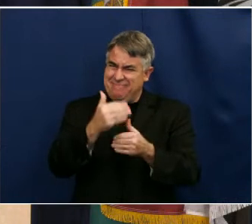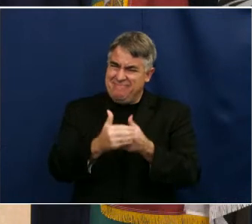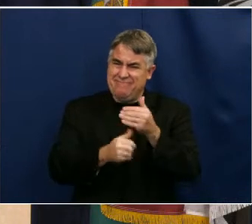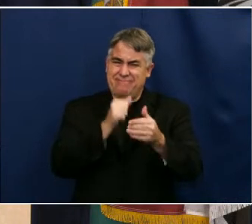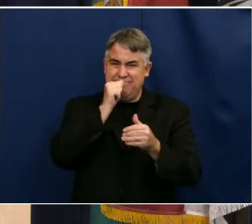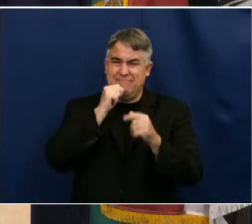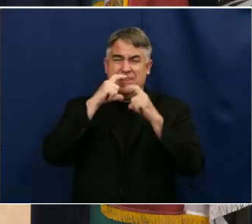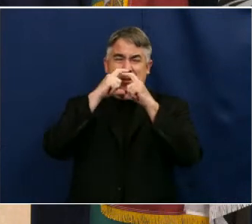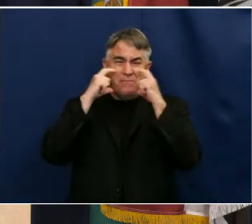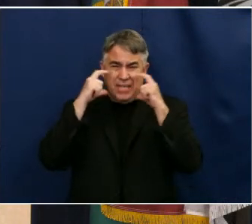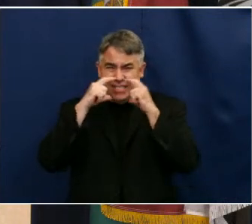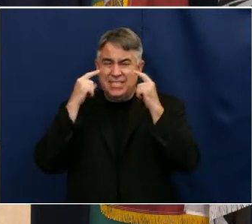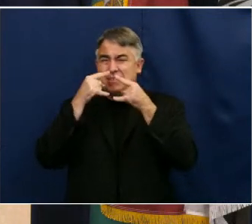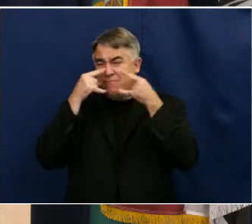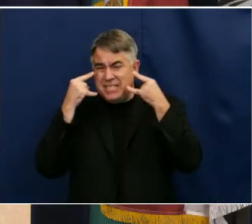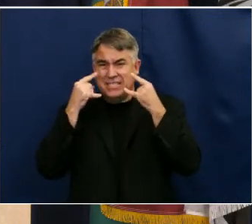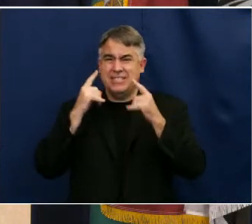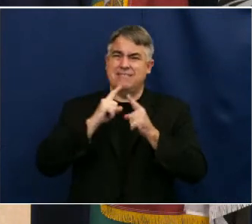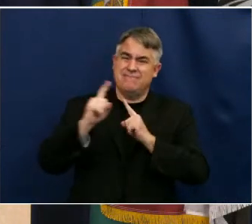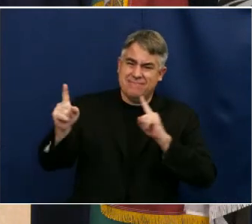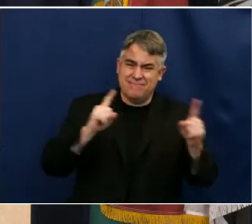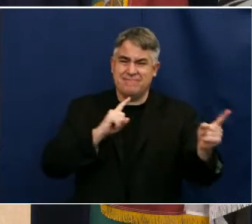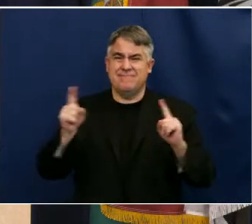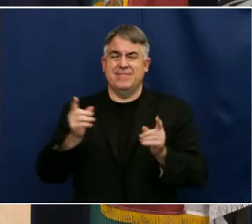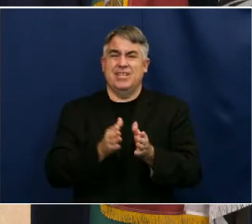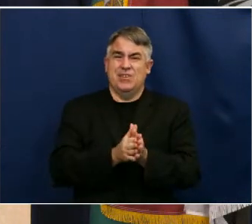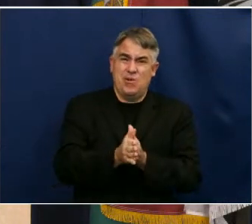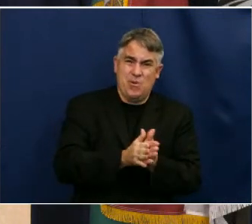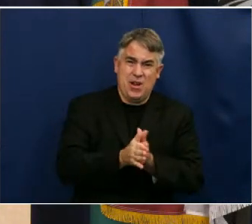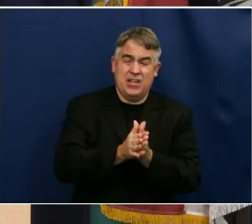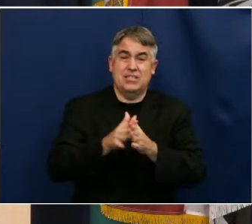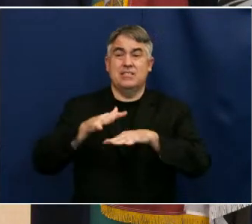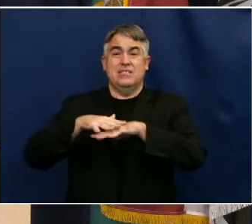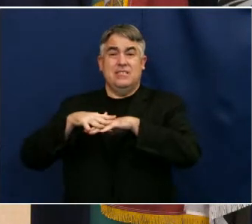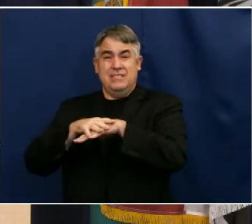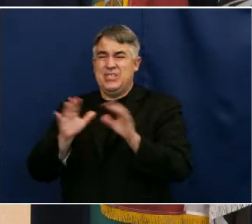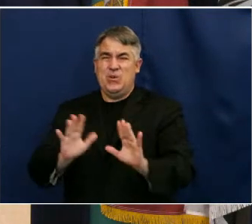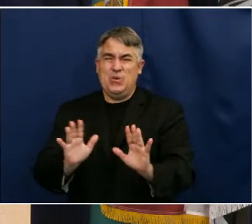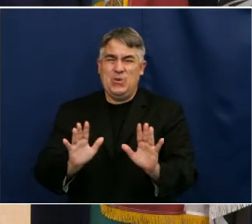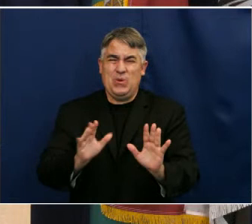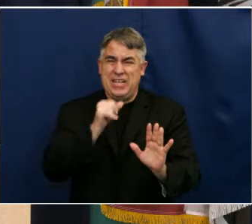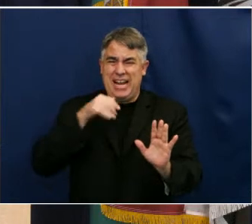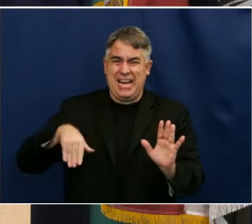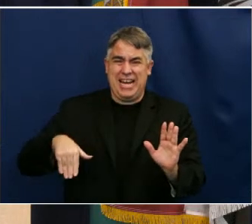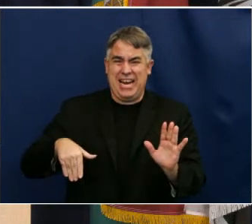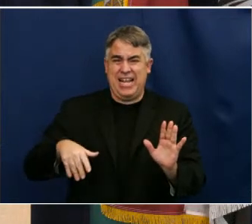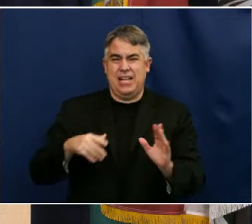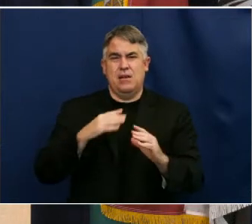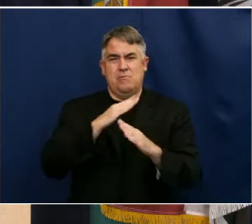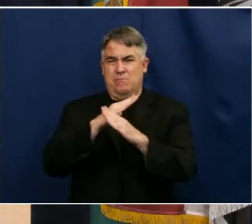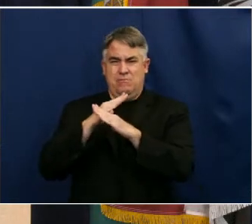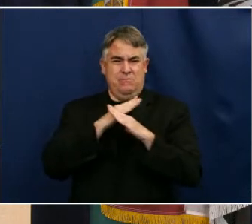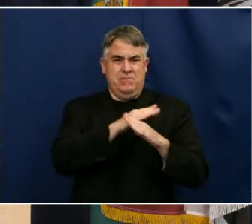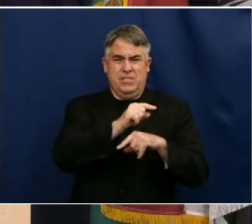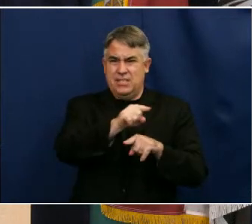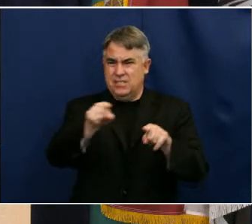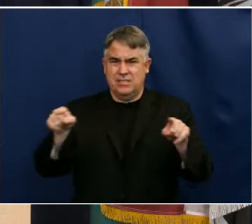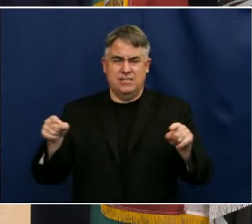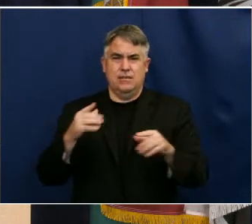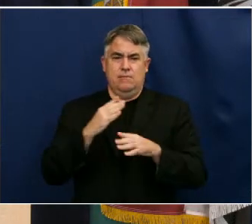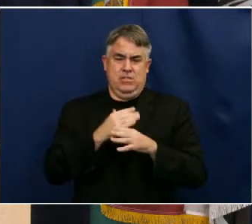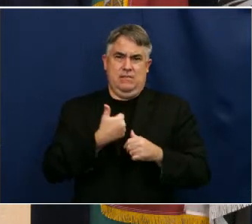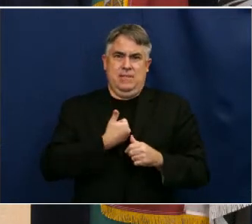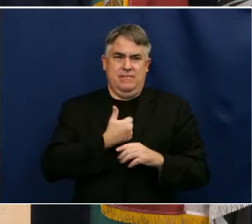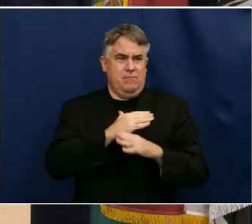The combination of those actions we're taking to protect one another and the availability of vaccines have put us on a good path, and we're encouraged by the